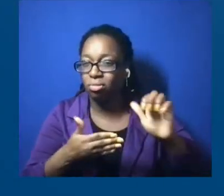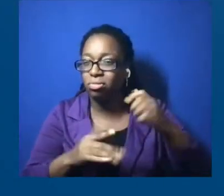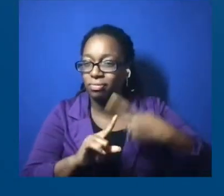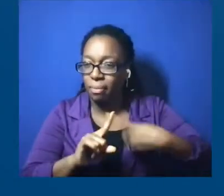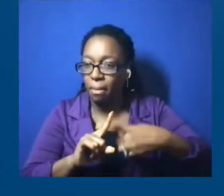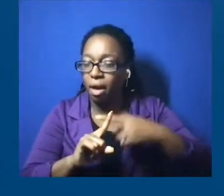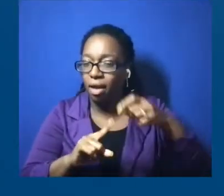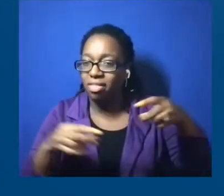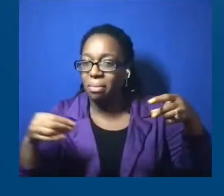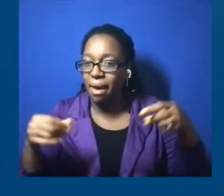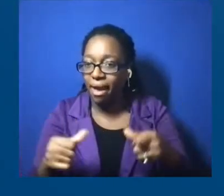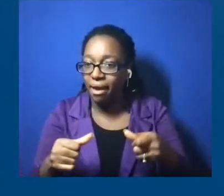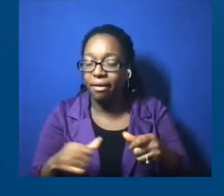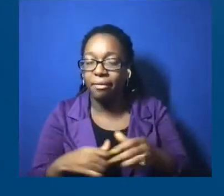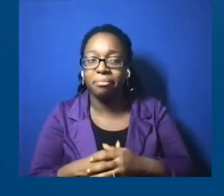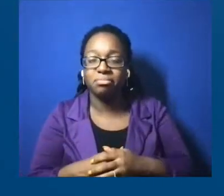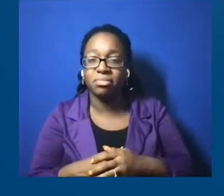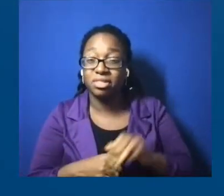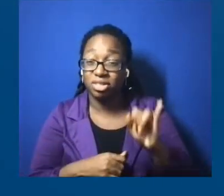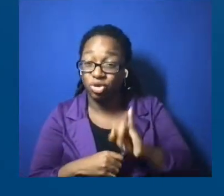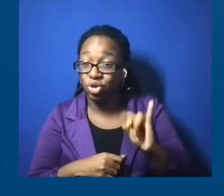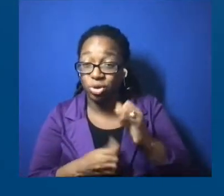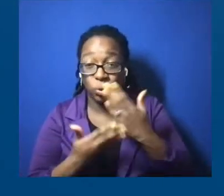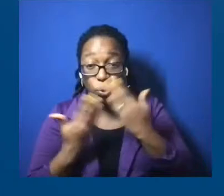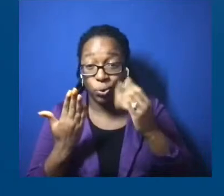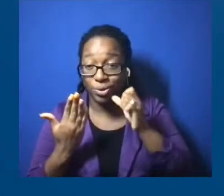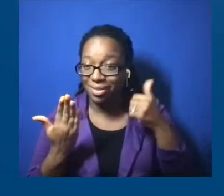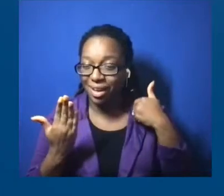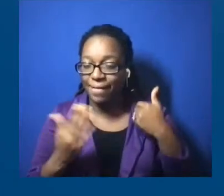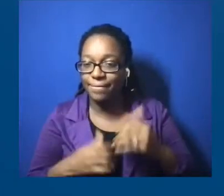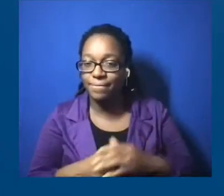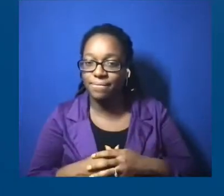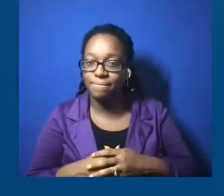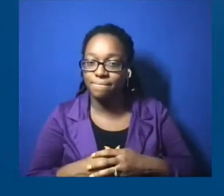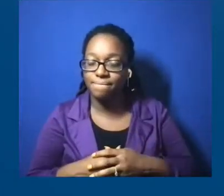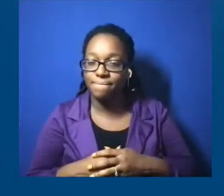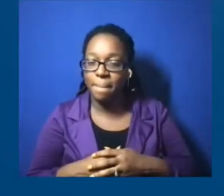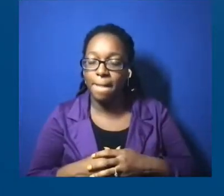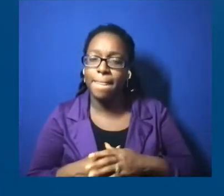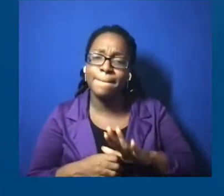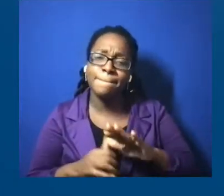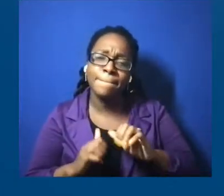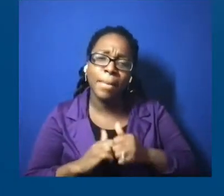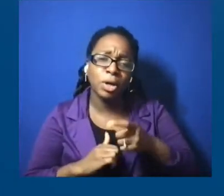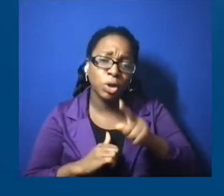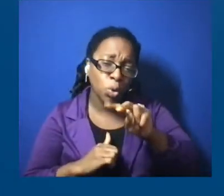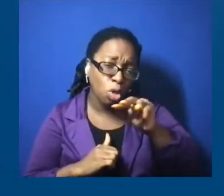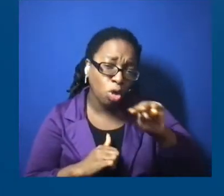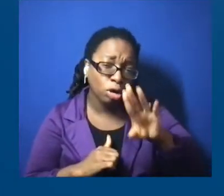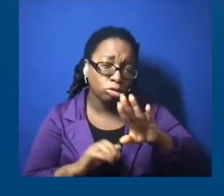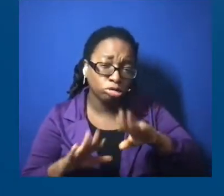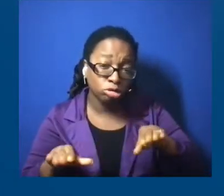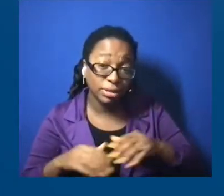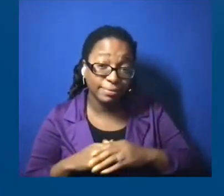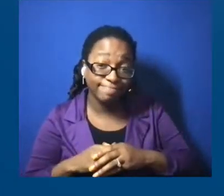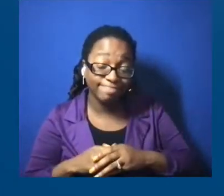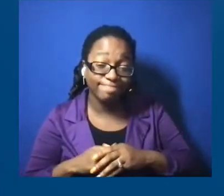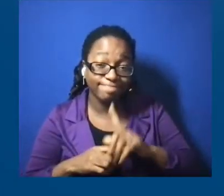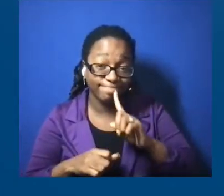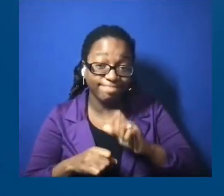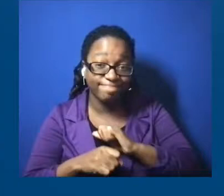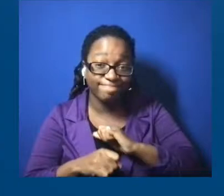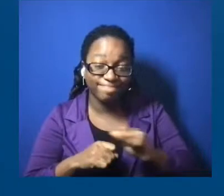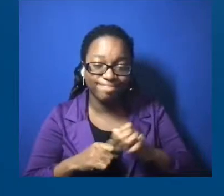She had no insurance. How do you look at your child? Not a joke. My dad said everybody's entitled to